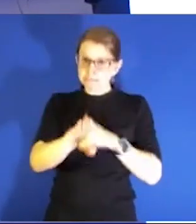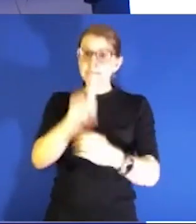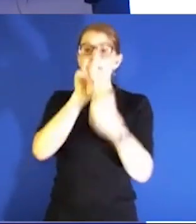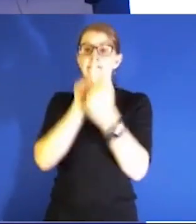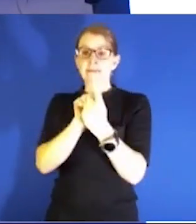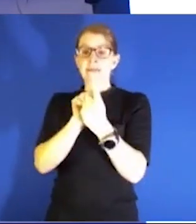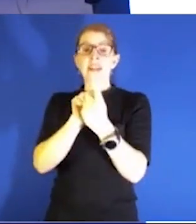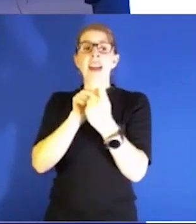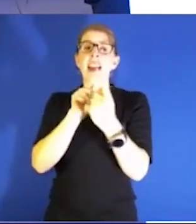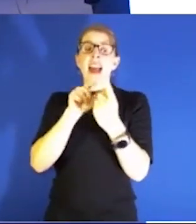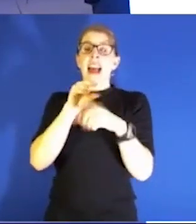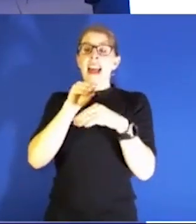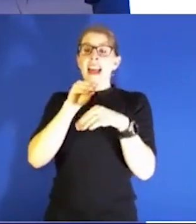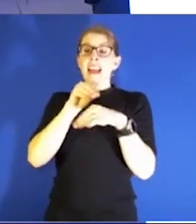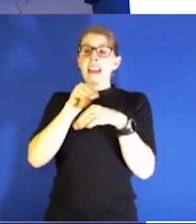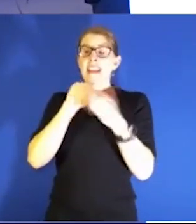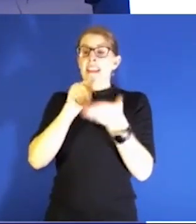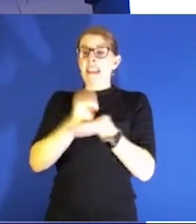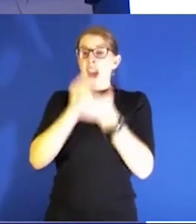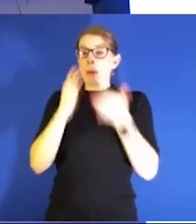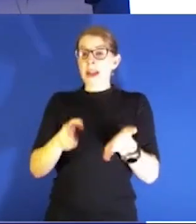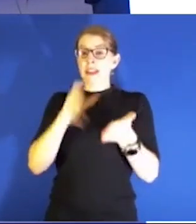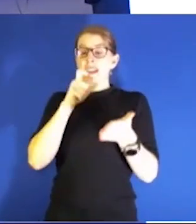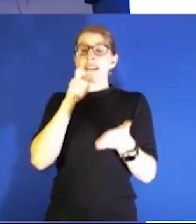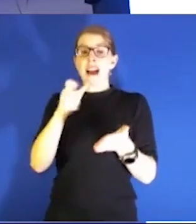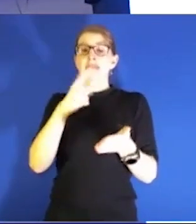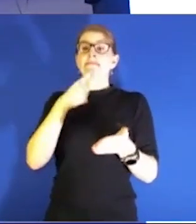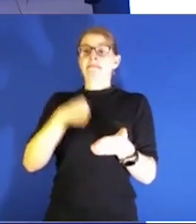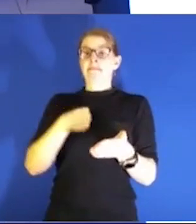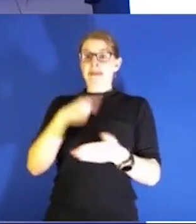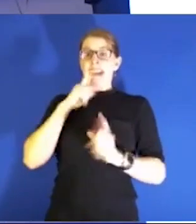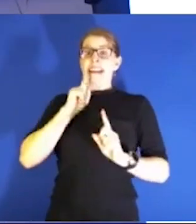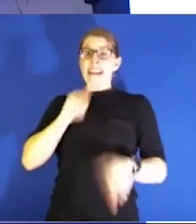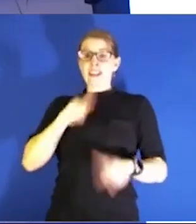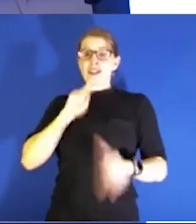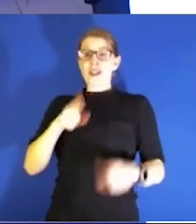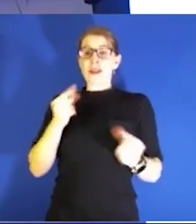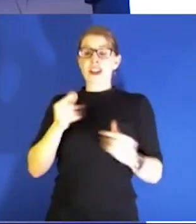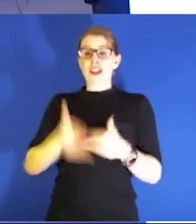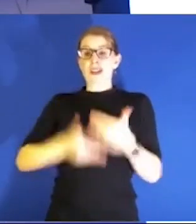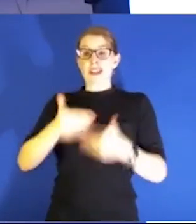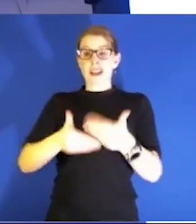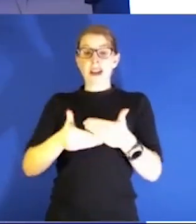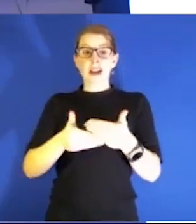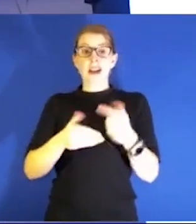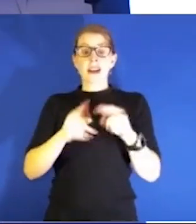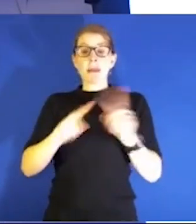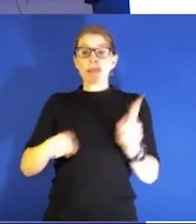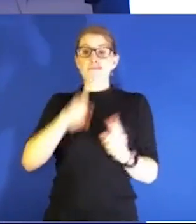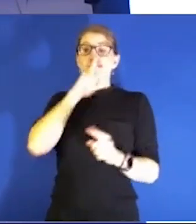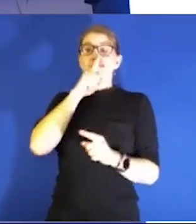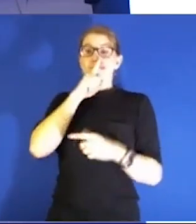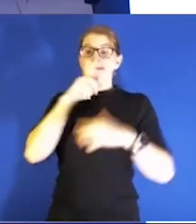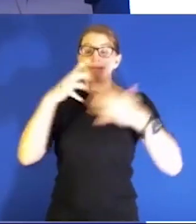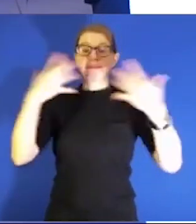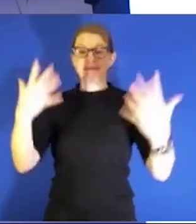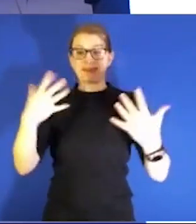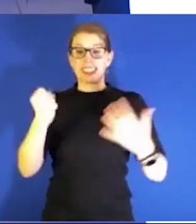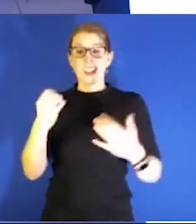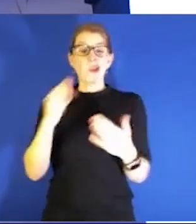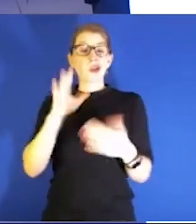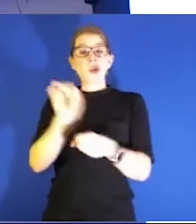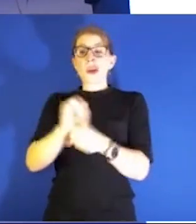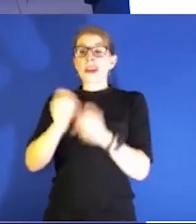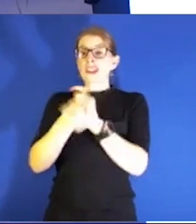then you don't. You don't give them what they're wanting, right? So just tell me a little bit about how your work has changed during this time of COVID. Any specific issues